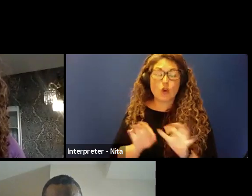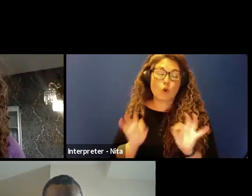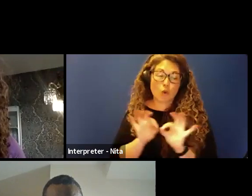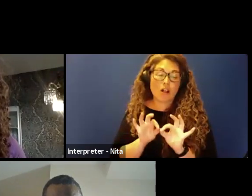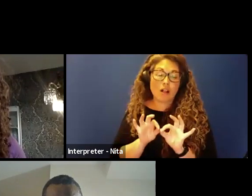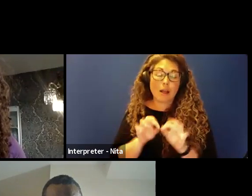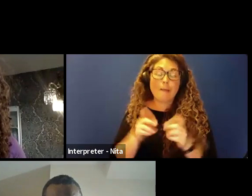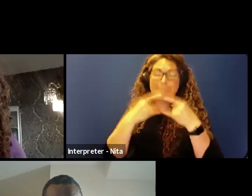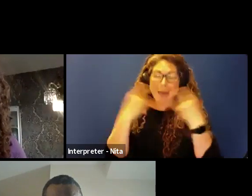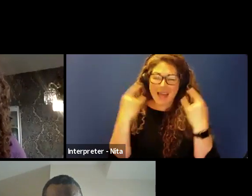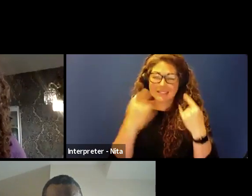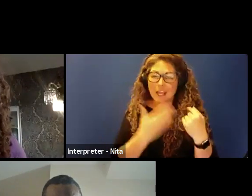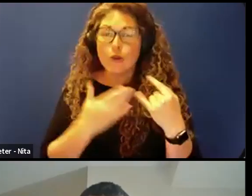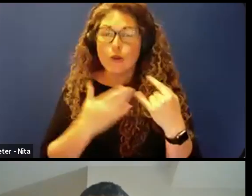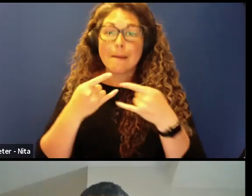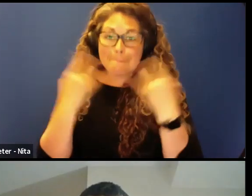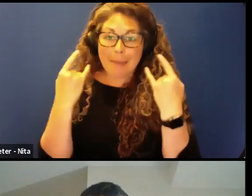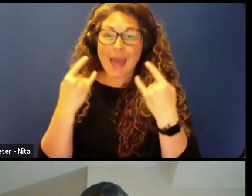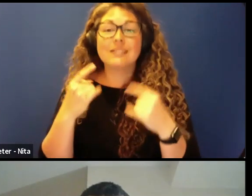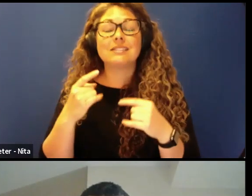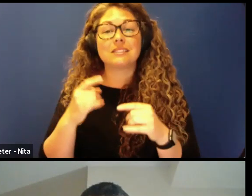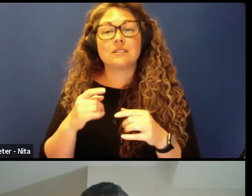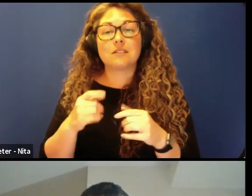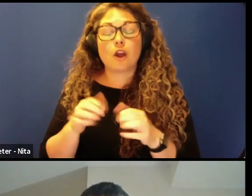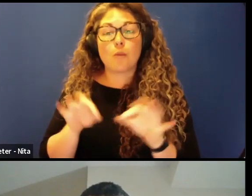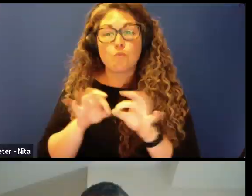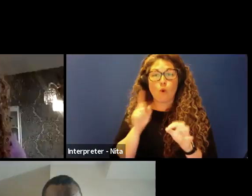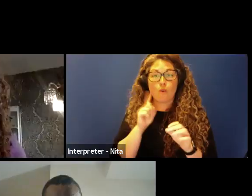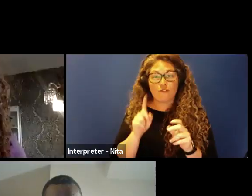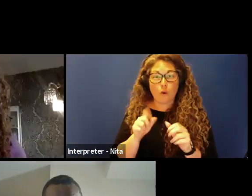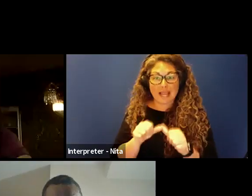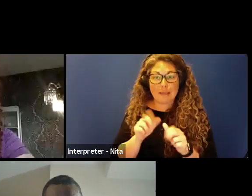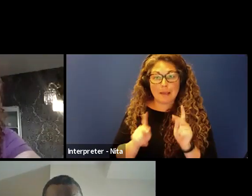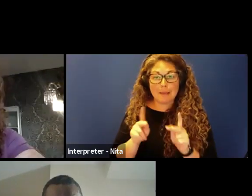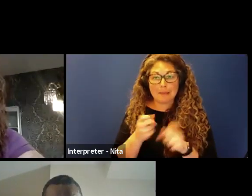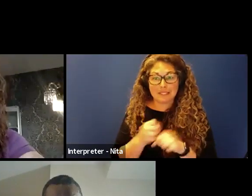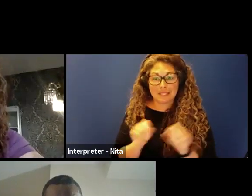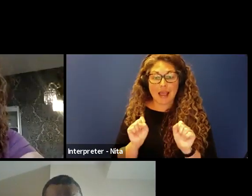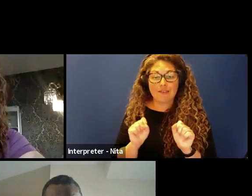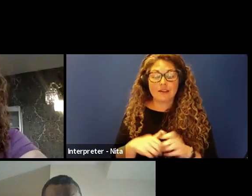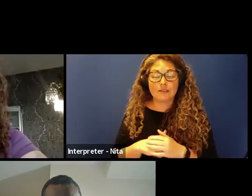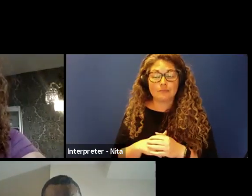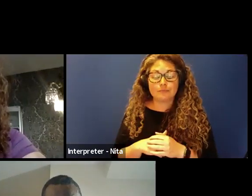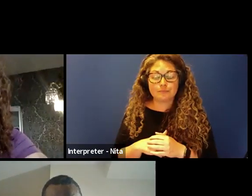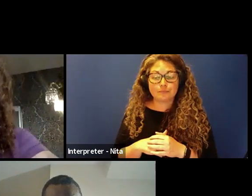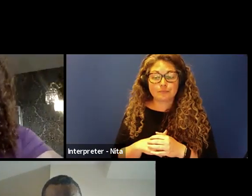safe. Non-essential retail businesses can operate. Oh.